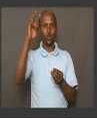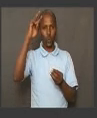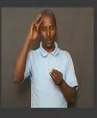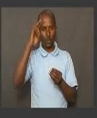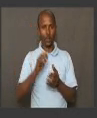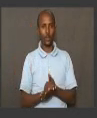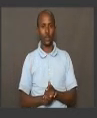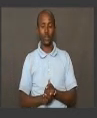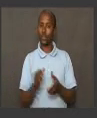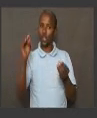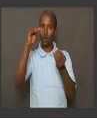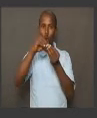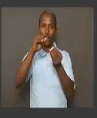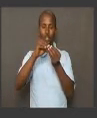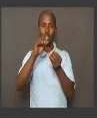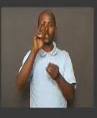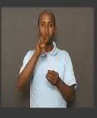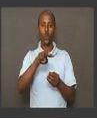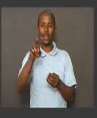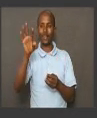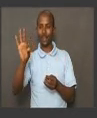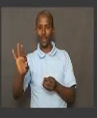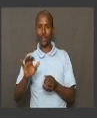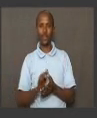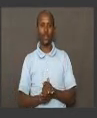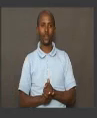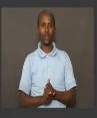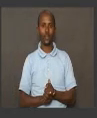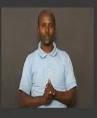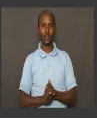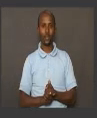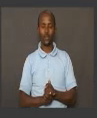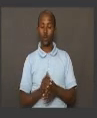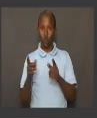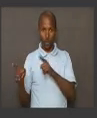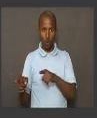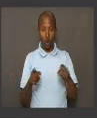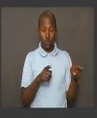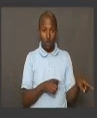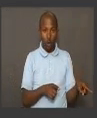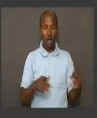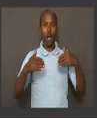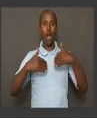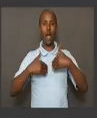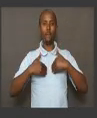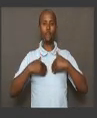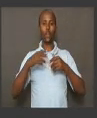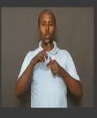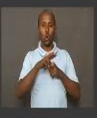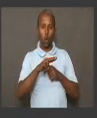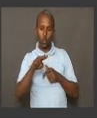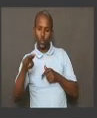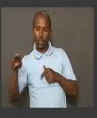squared equals 29. We also have a